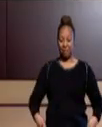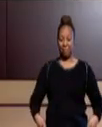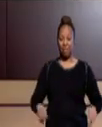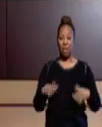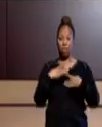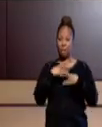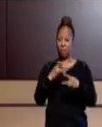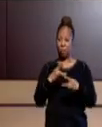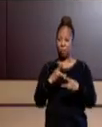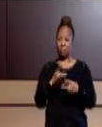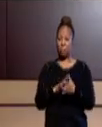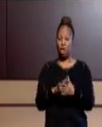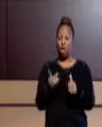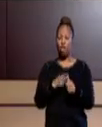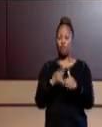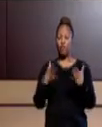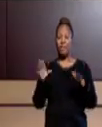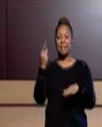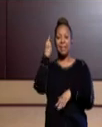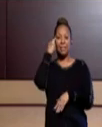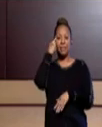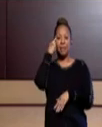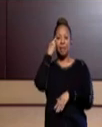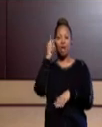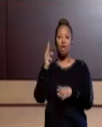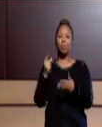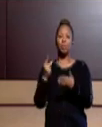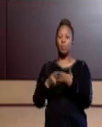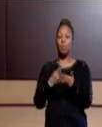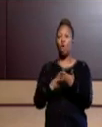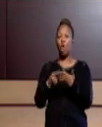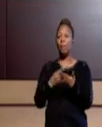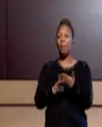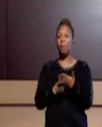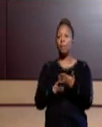So the first thing I think about is when we talk about